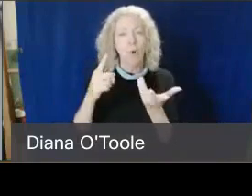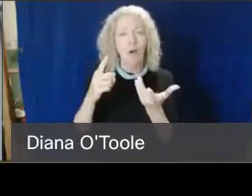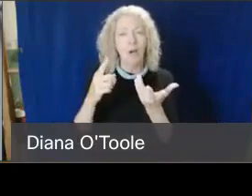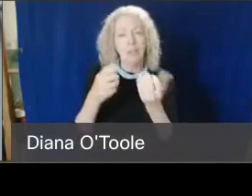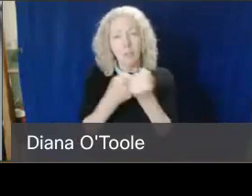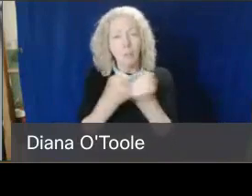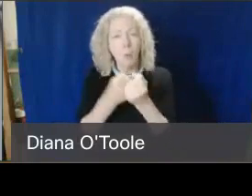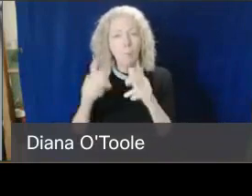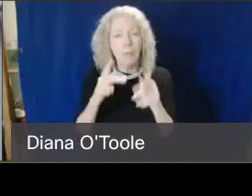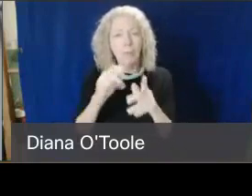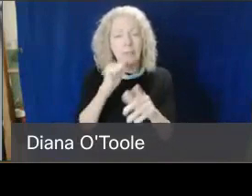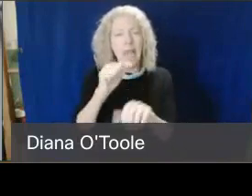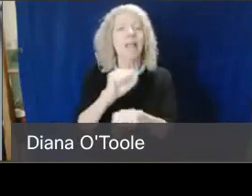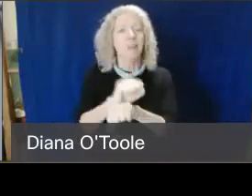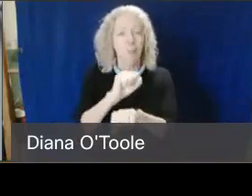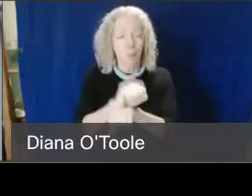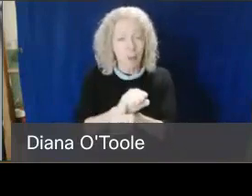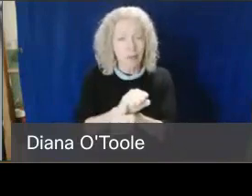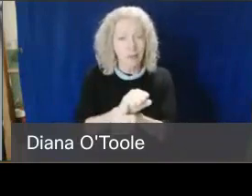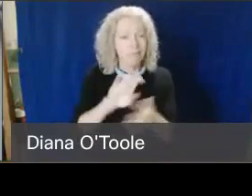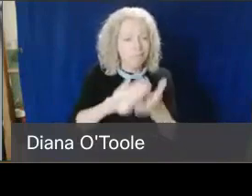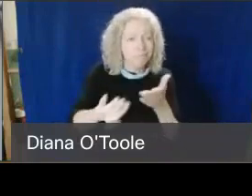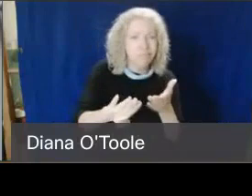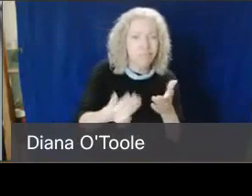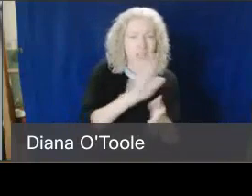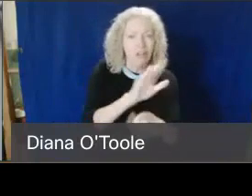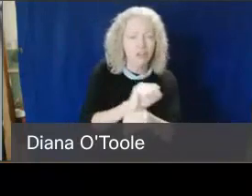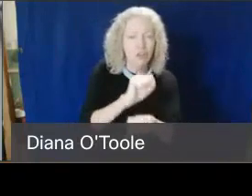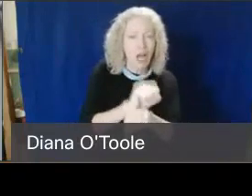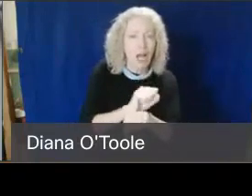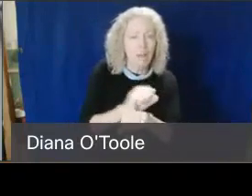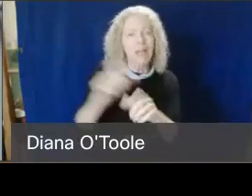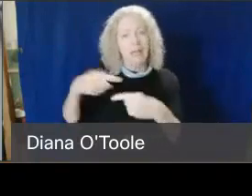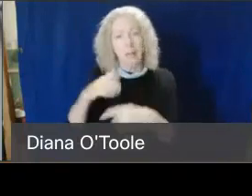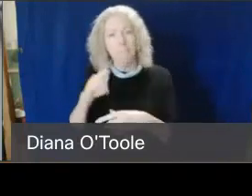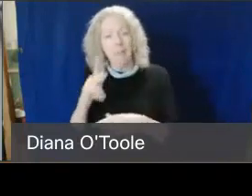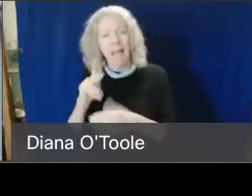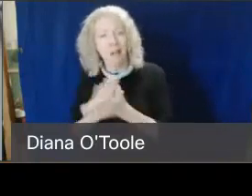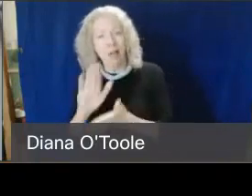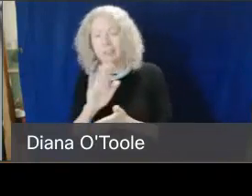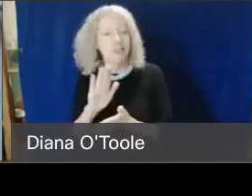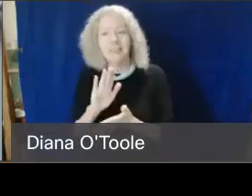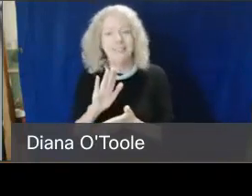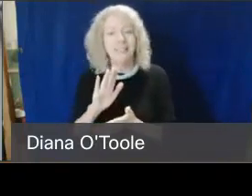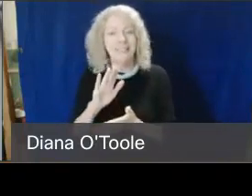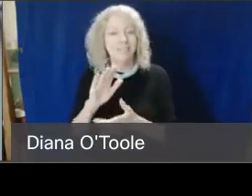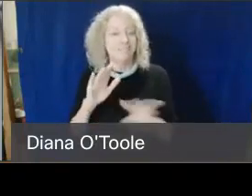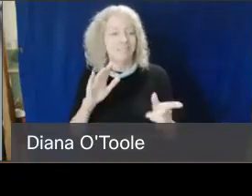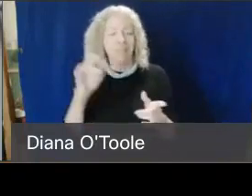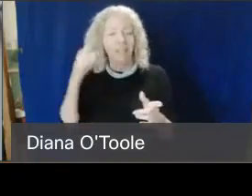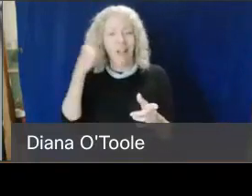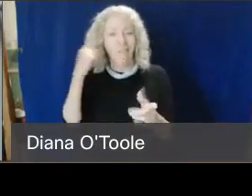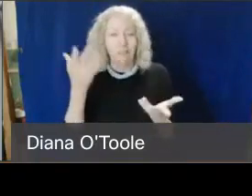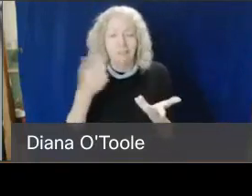to come back to college, to skill up and get back into the economy. We were told we could not do that. We can only use the